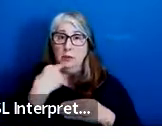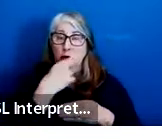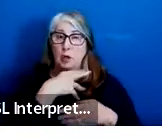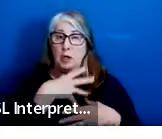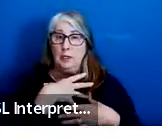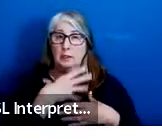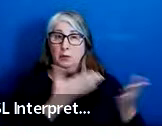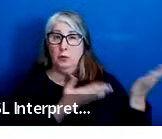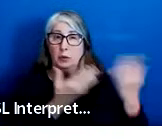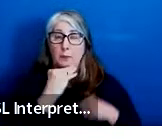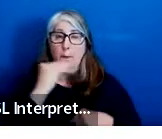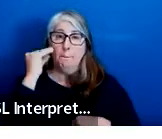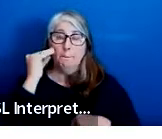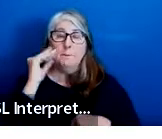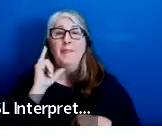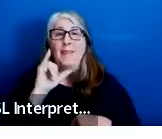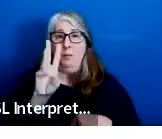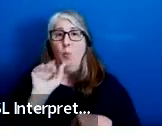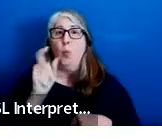coated. Right.